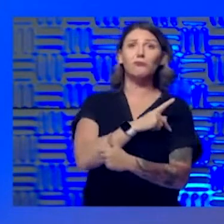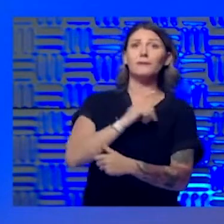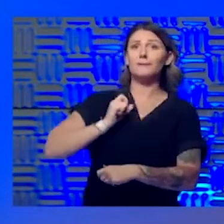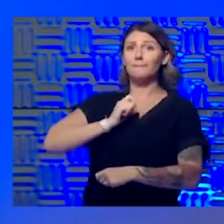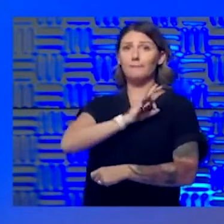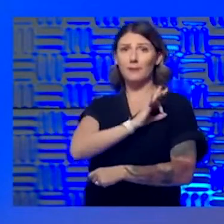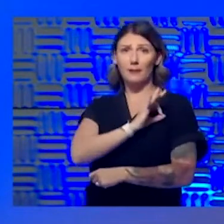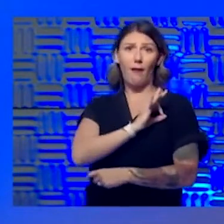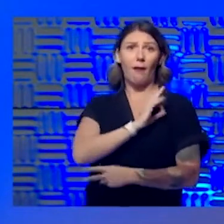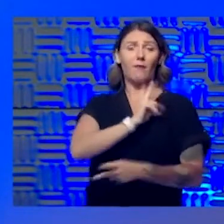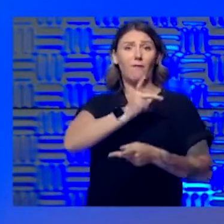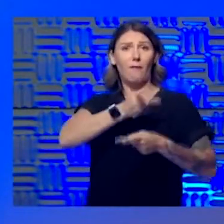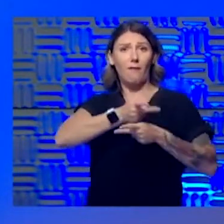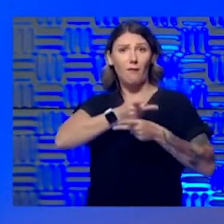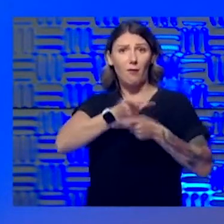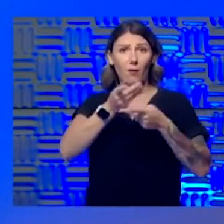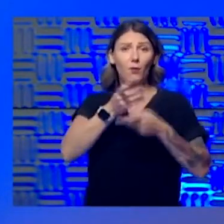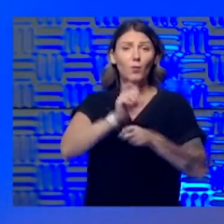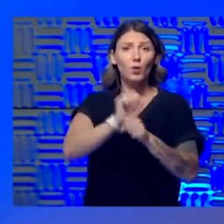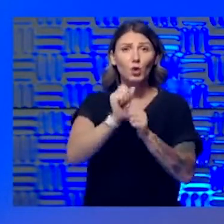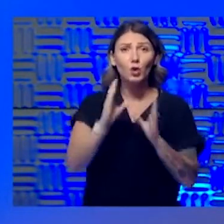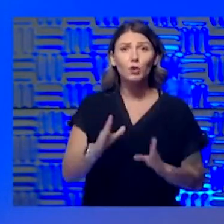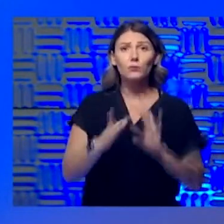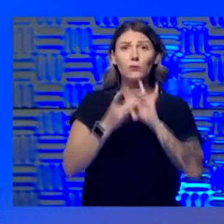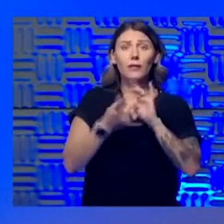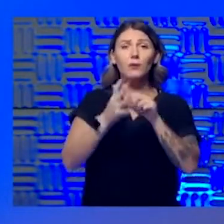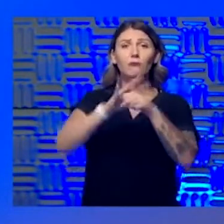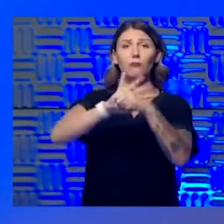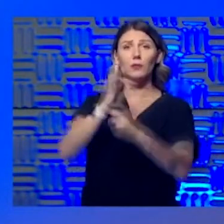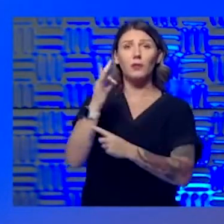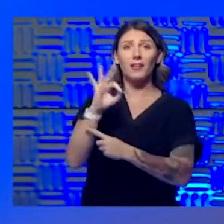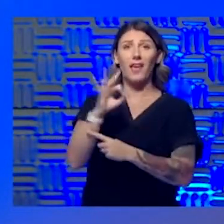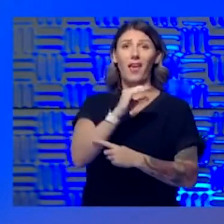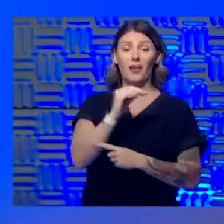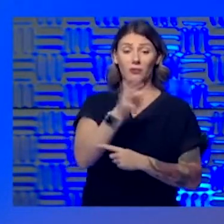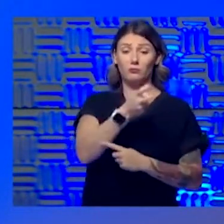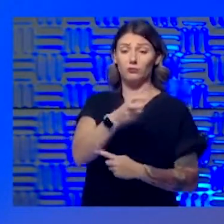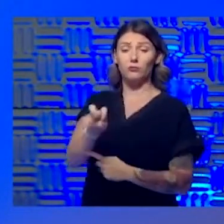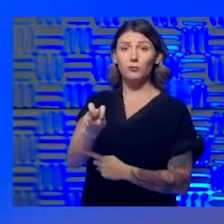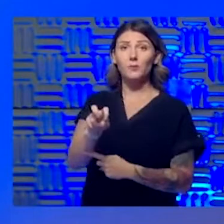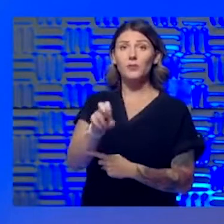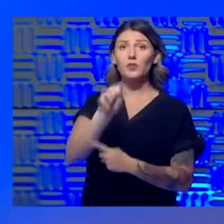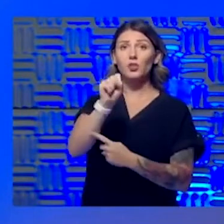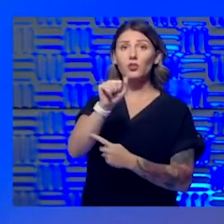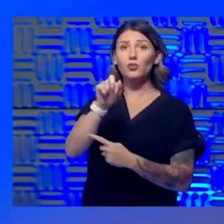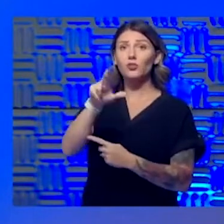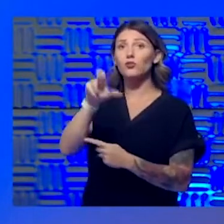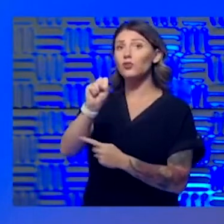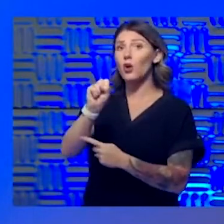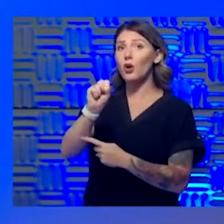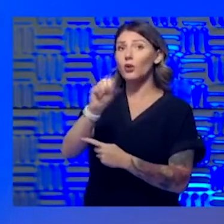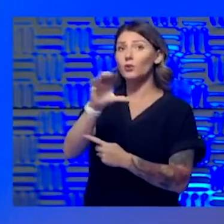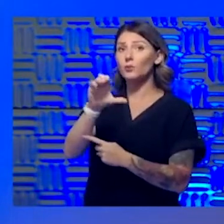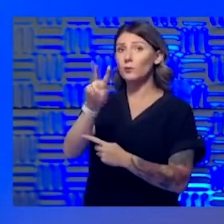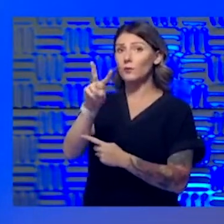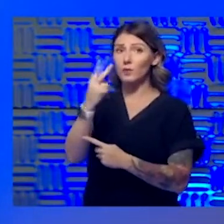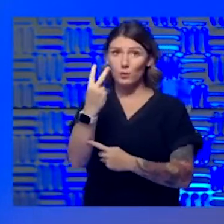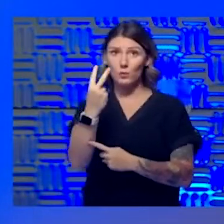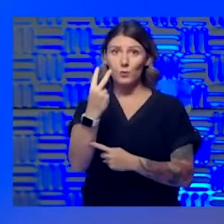system with COVID-19 and transmission of SARS-CoV-2. And actually, we haven't had